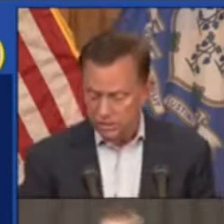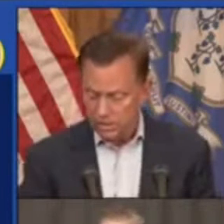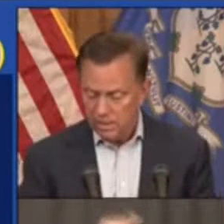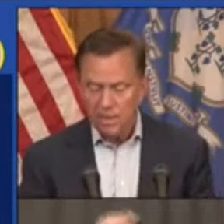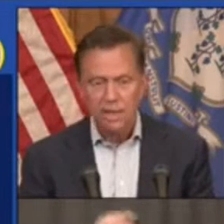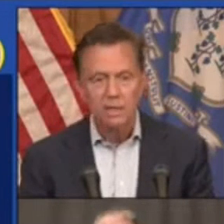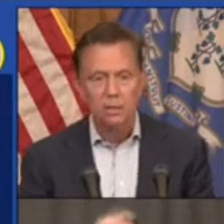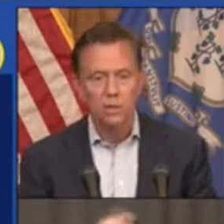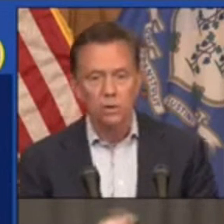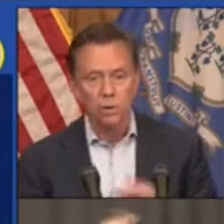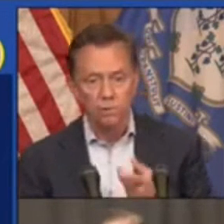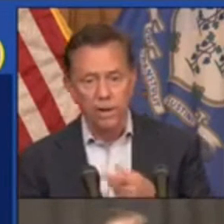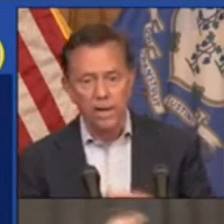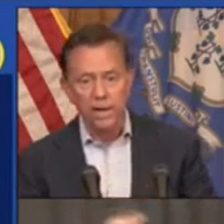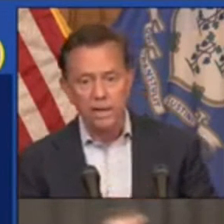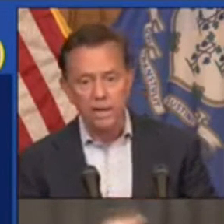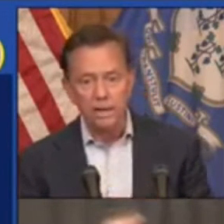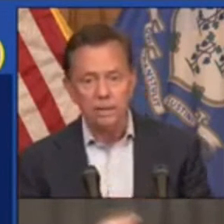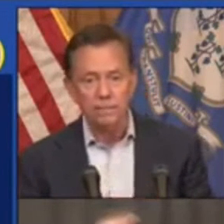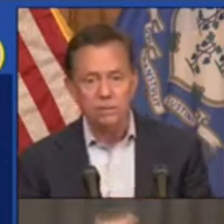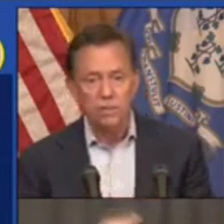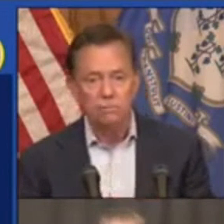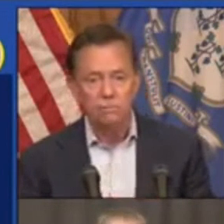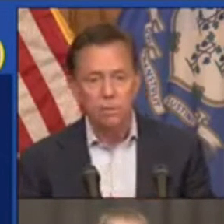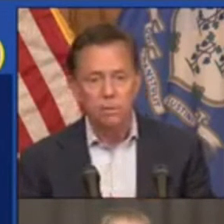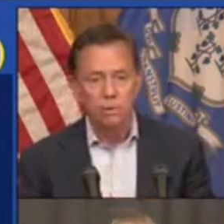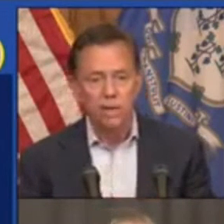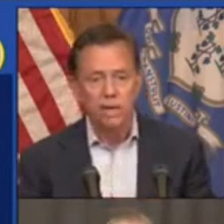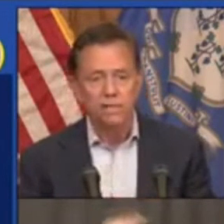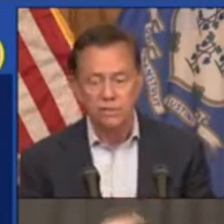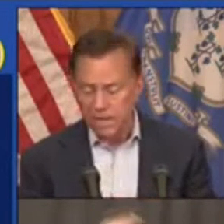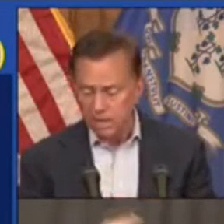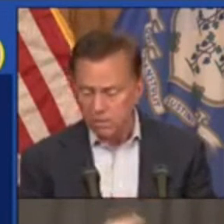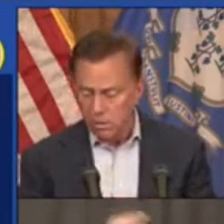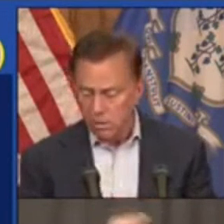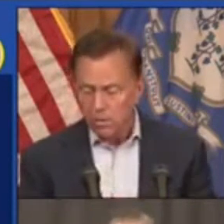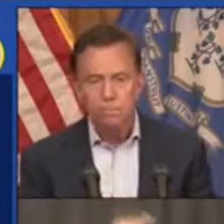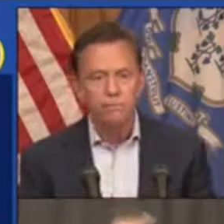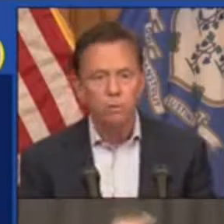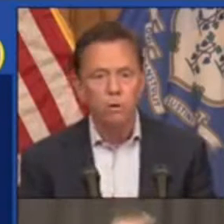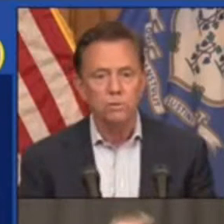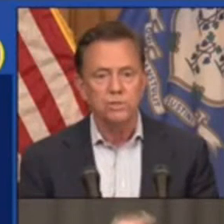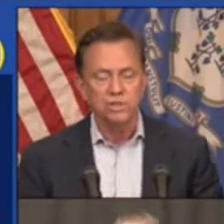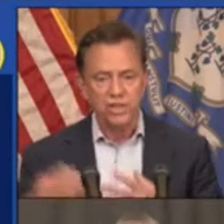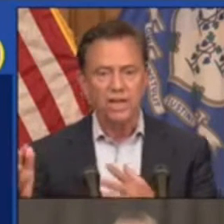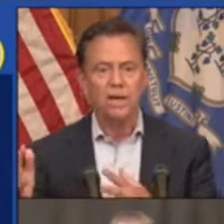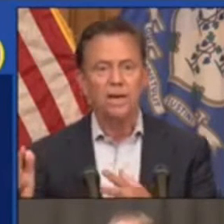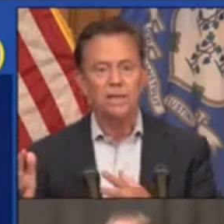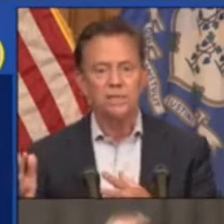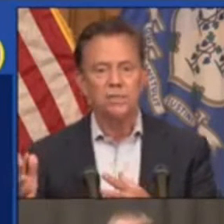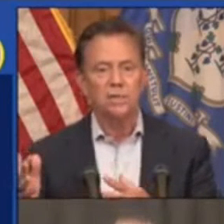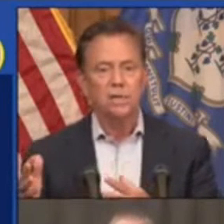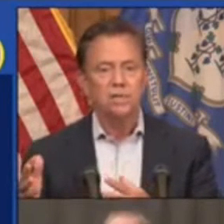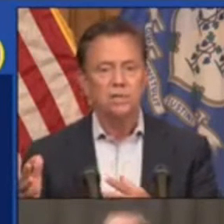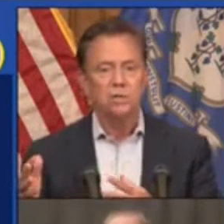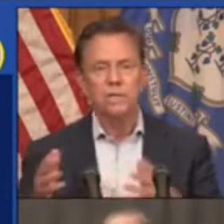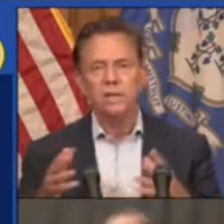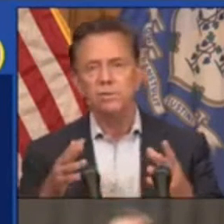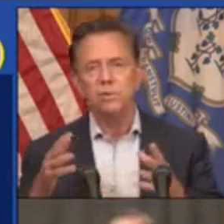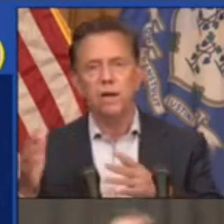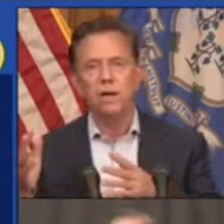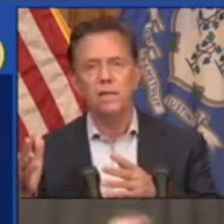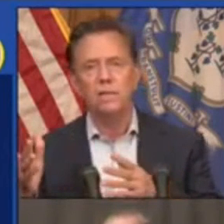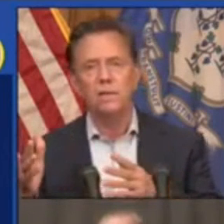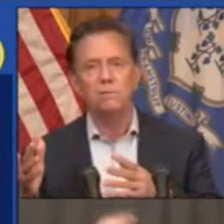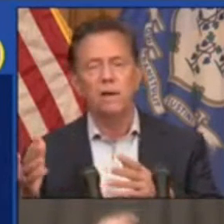highest. And you look at over 80, you see where that is now. Before, it was the second highest. So it gives